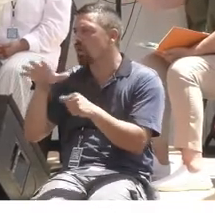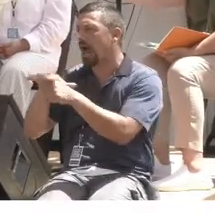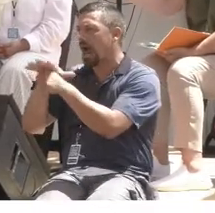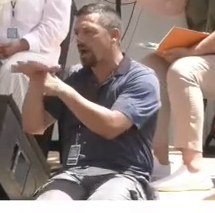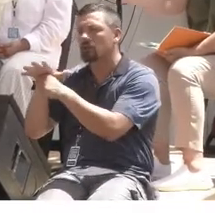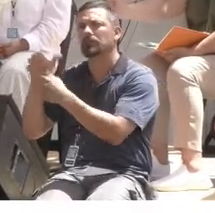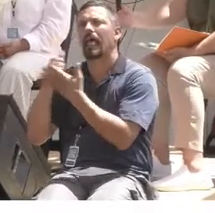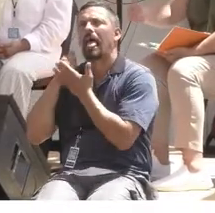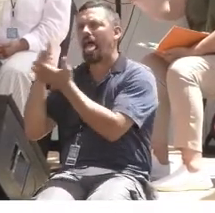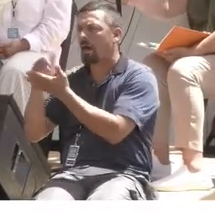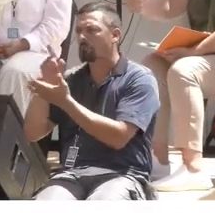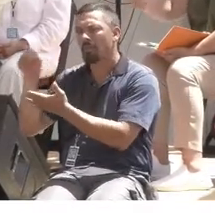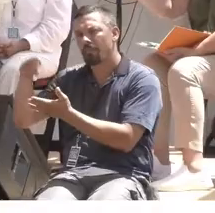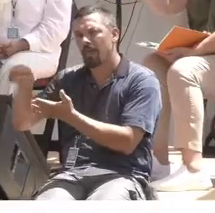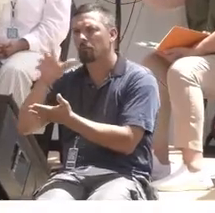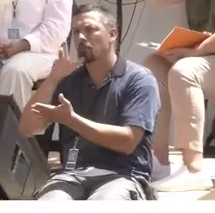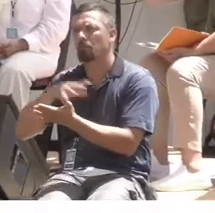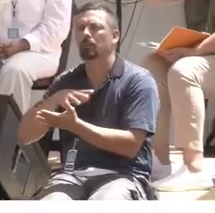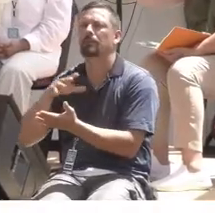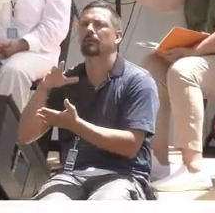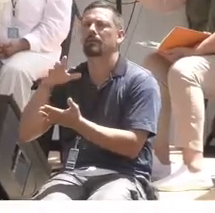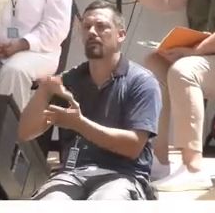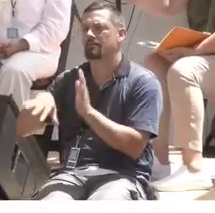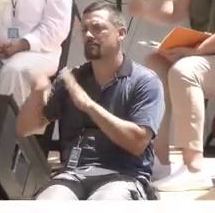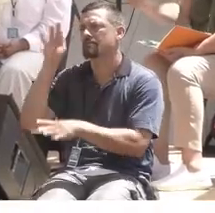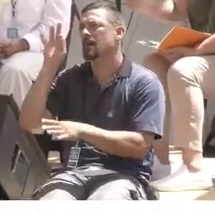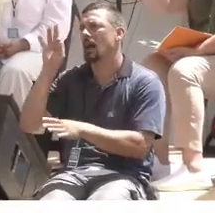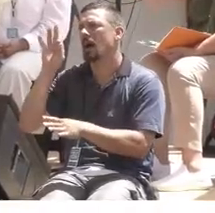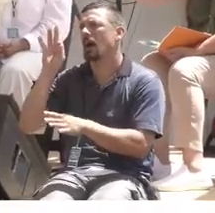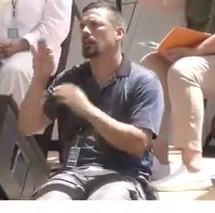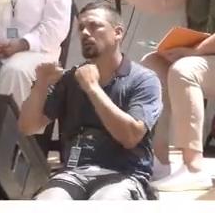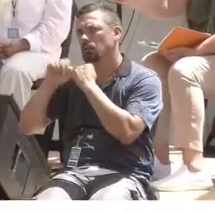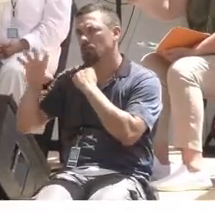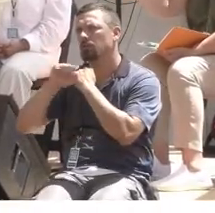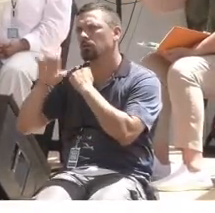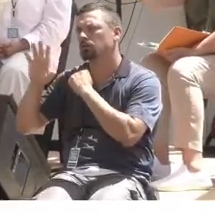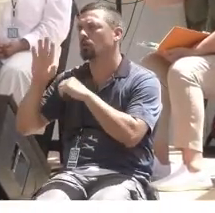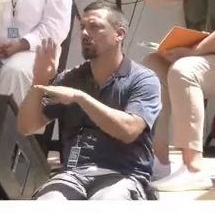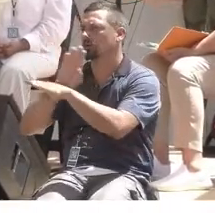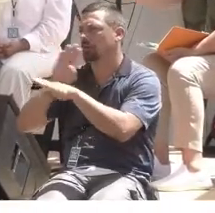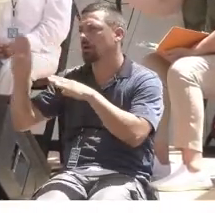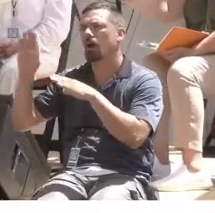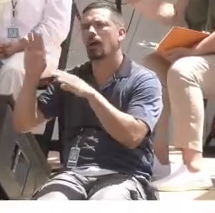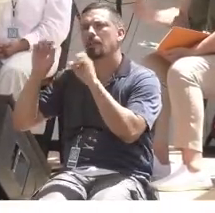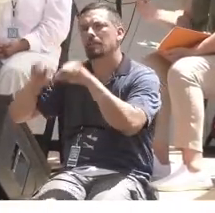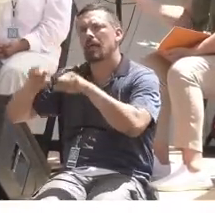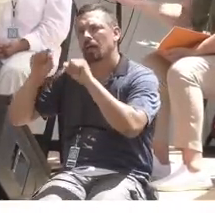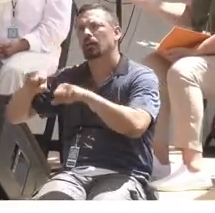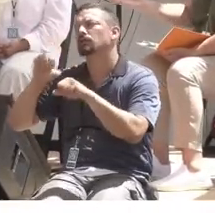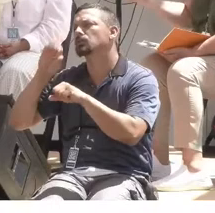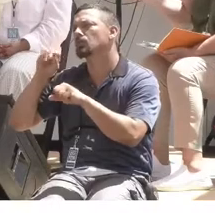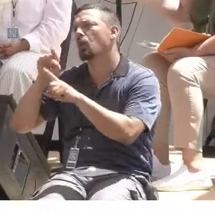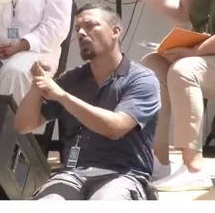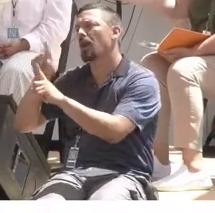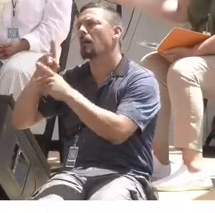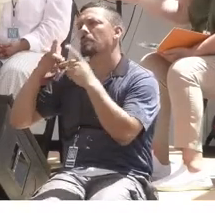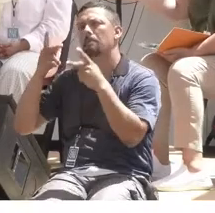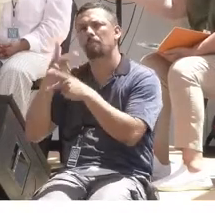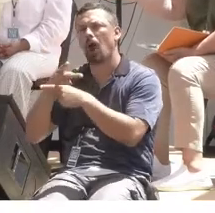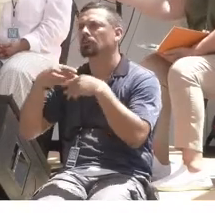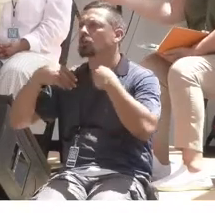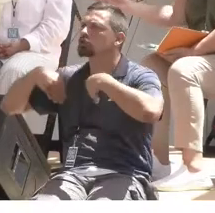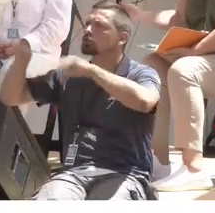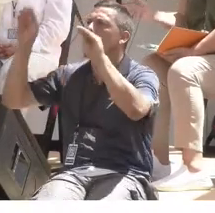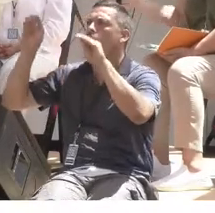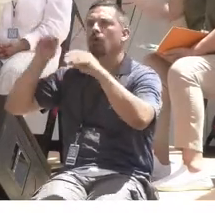and helping them to find commercial outlets so that they're products are sold in